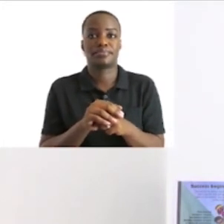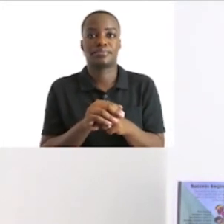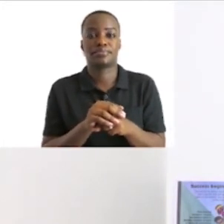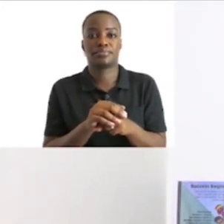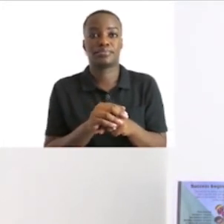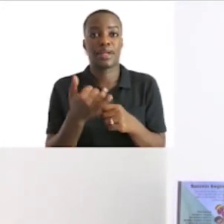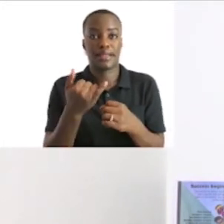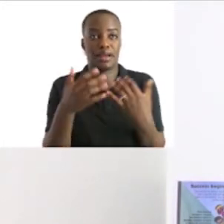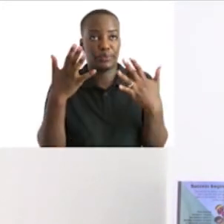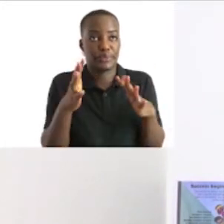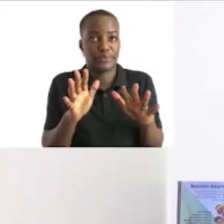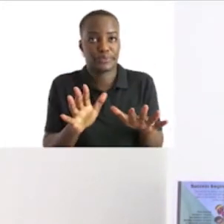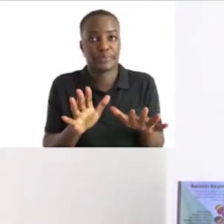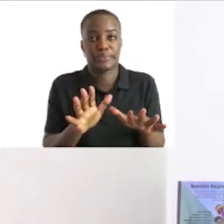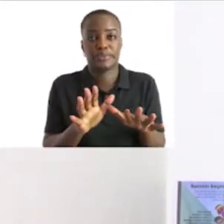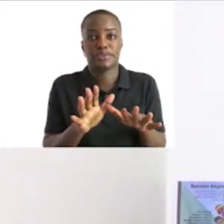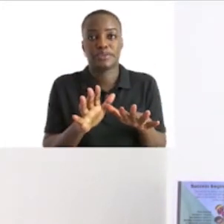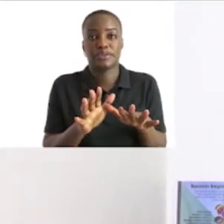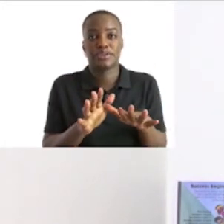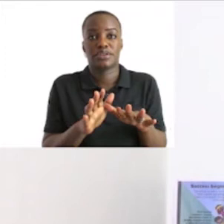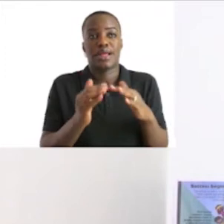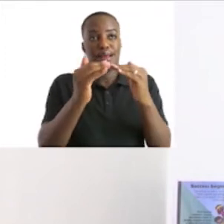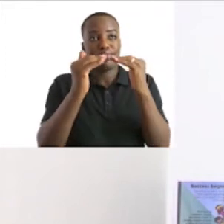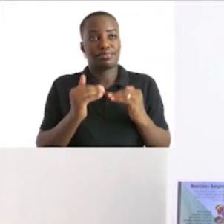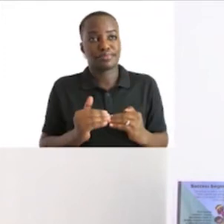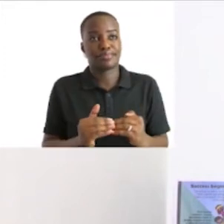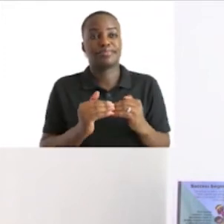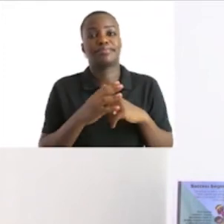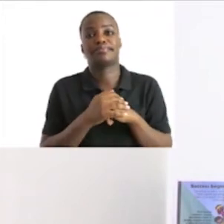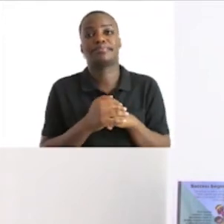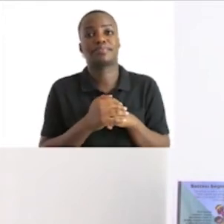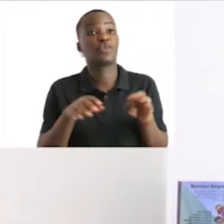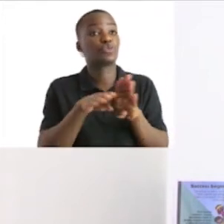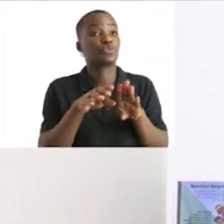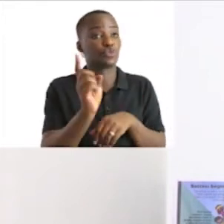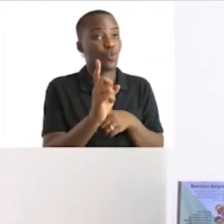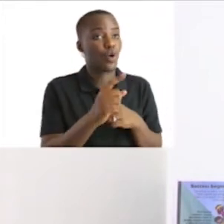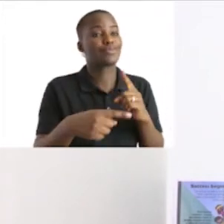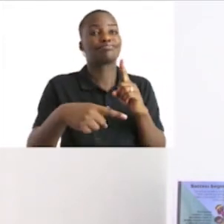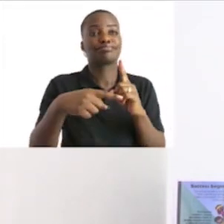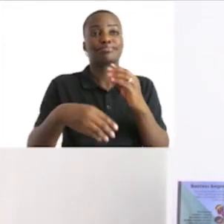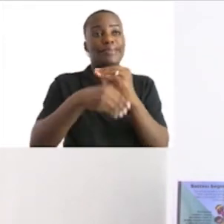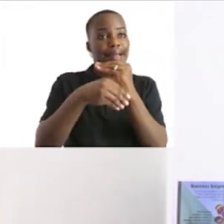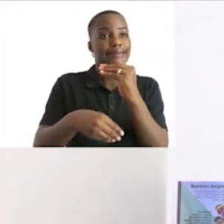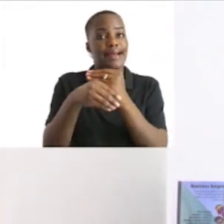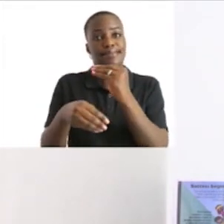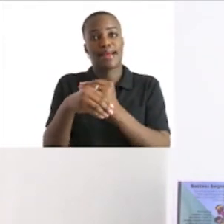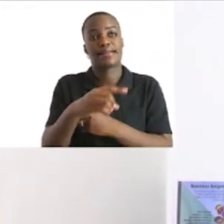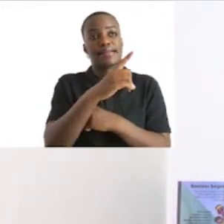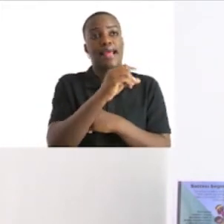Now that we have done the first part, let's move to the second part, where we are going to add our decade